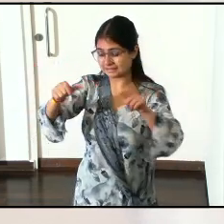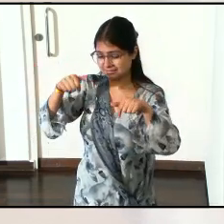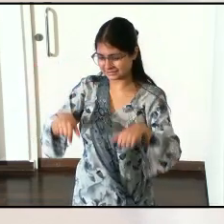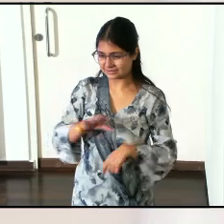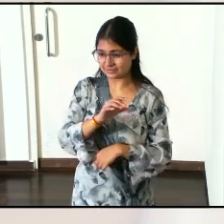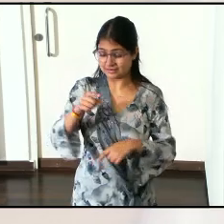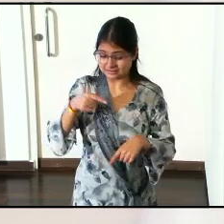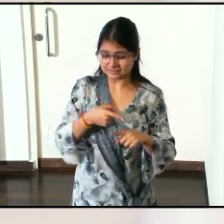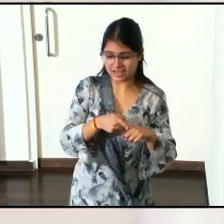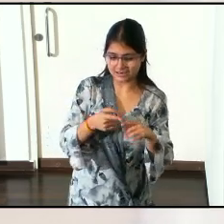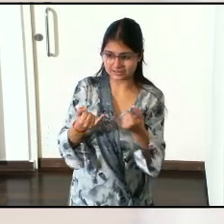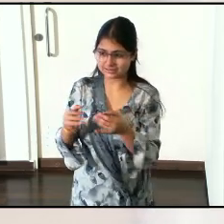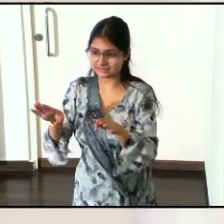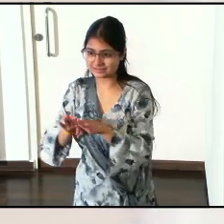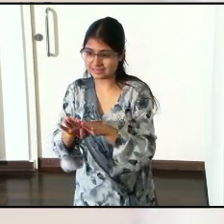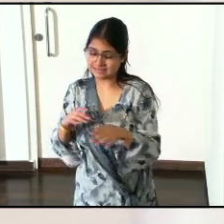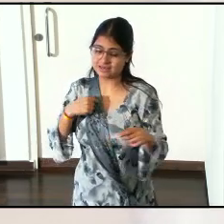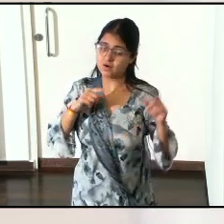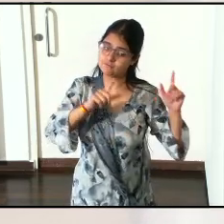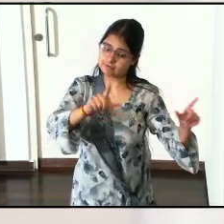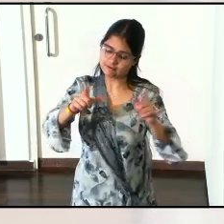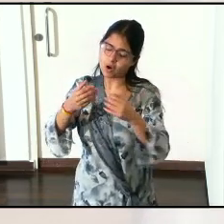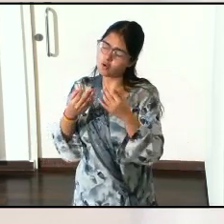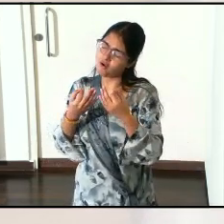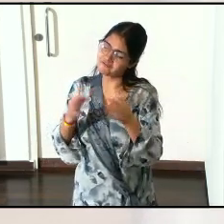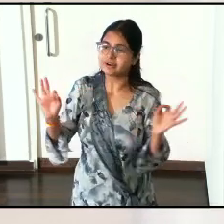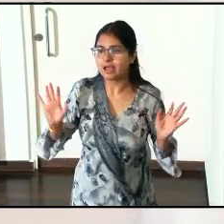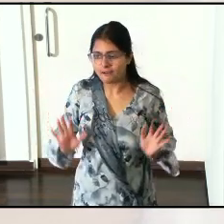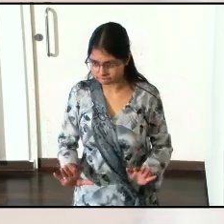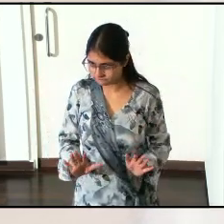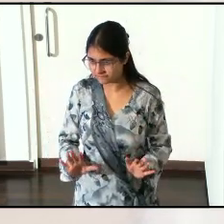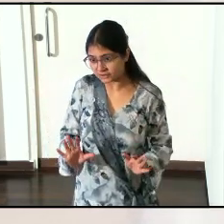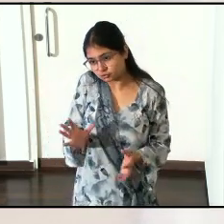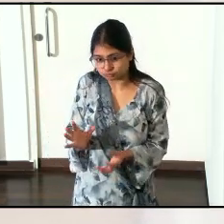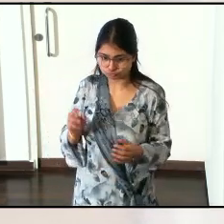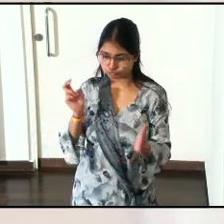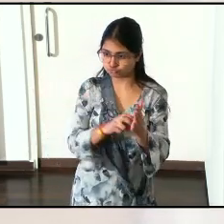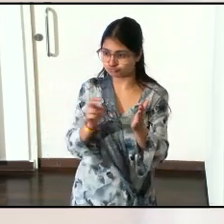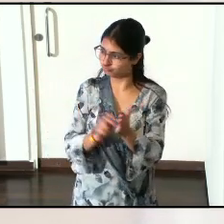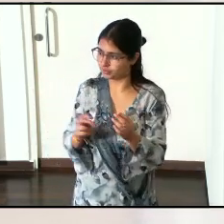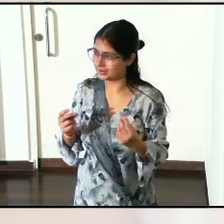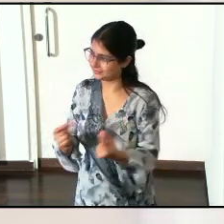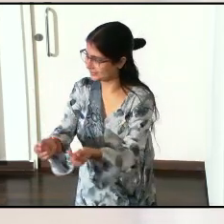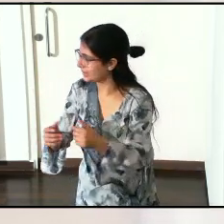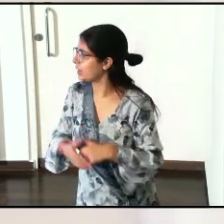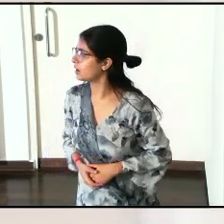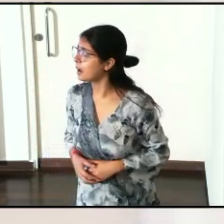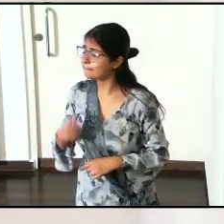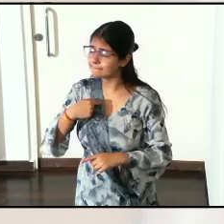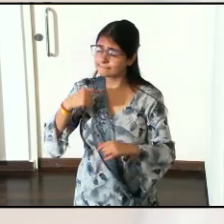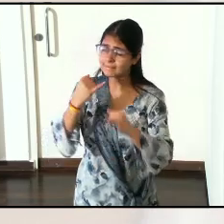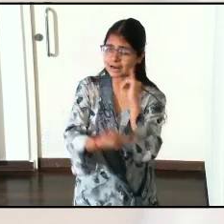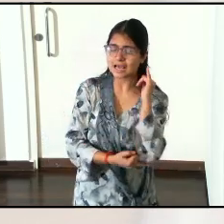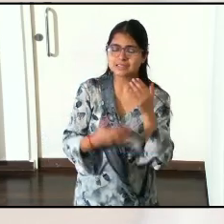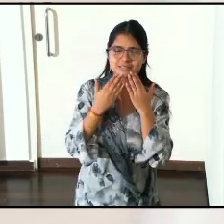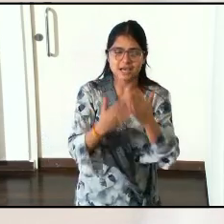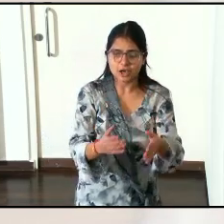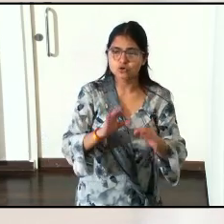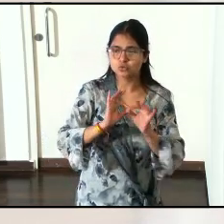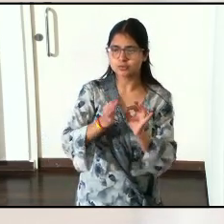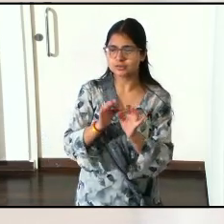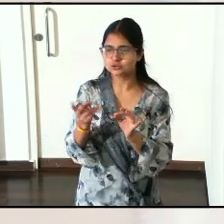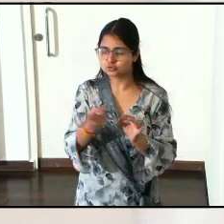weekend, so catch as many as you can. And last but definitely not the least, I'd like to thank the interpreters